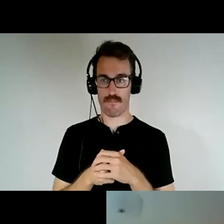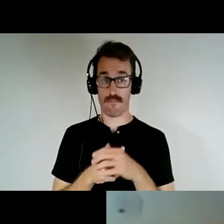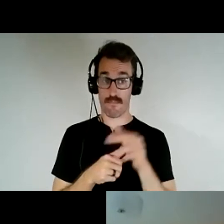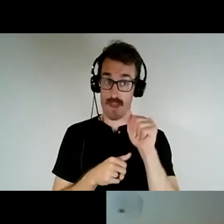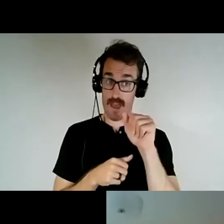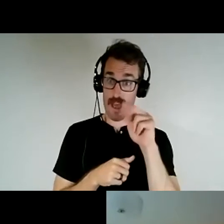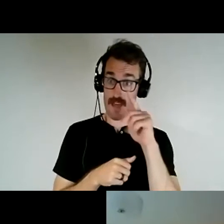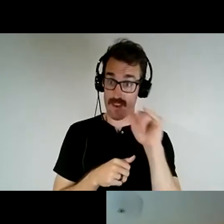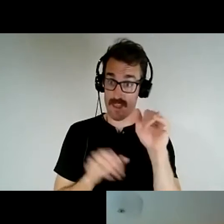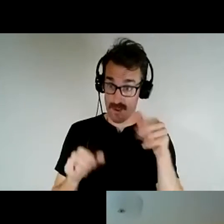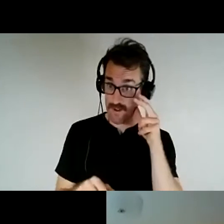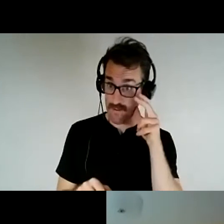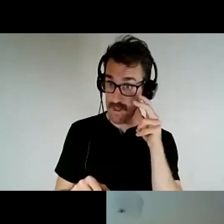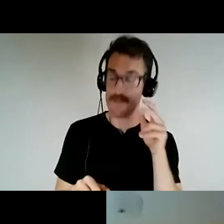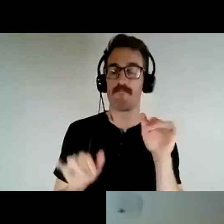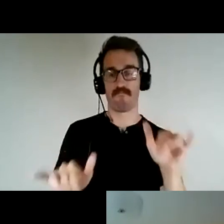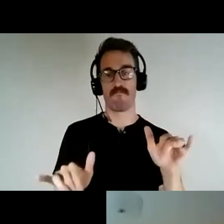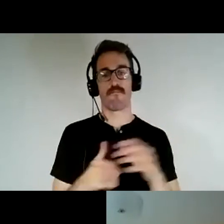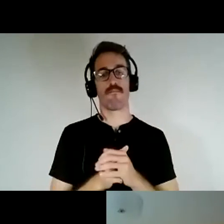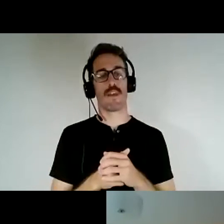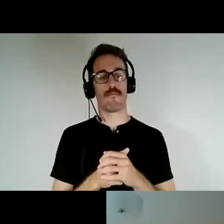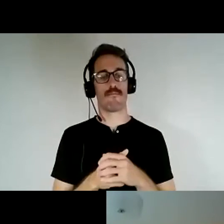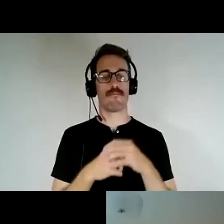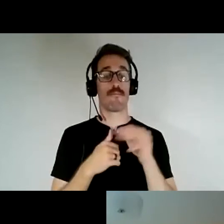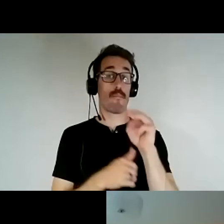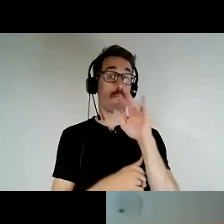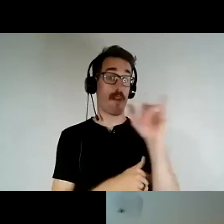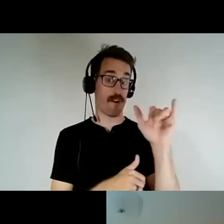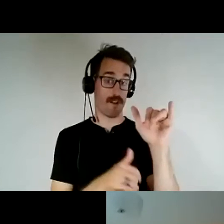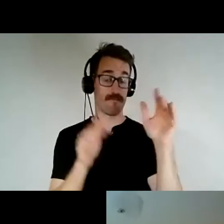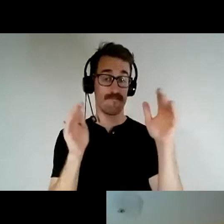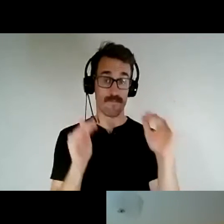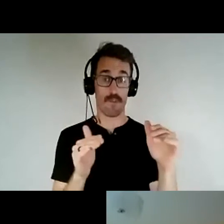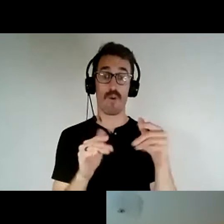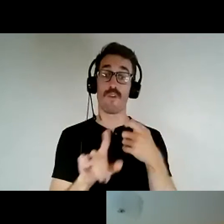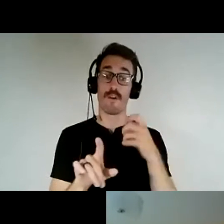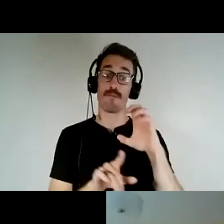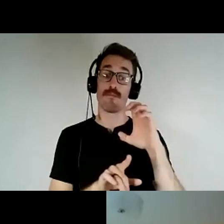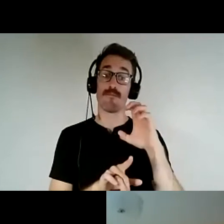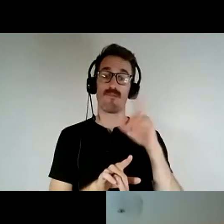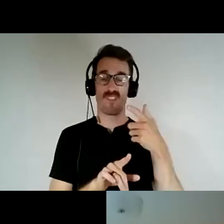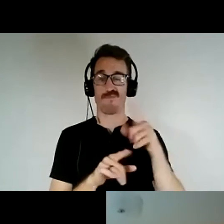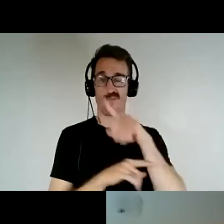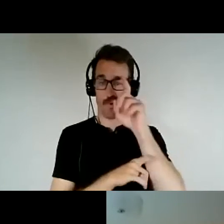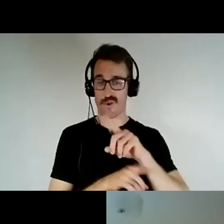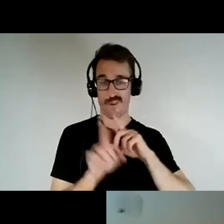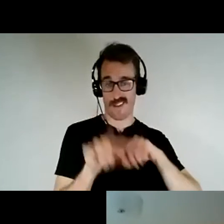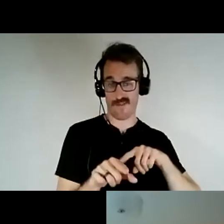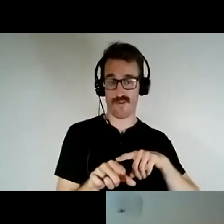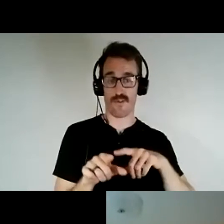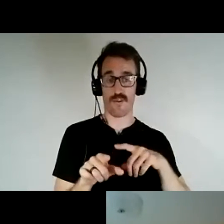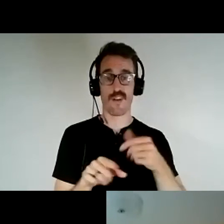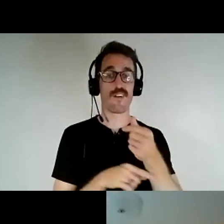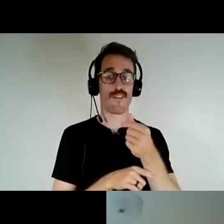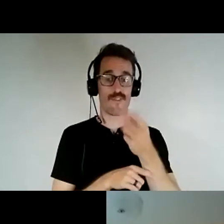Yes, we can hear you. Thank you, Mary. Go ahead. Perfect. Okay. So from the chat, I know we had some